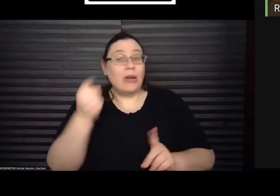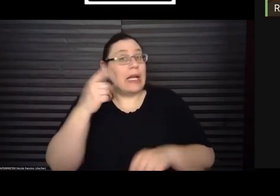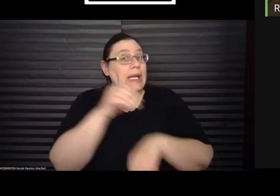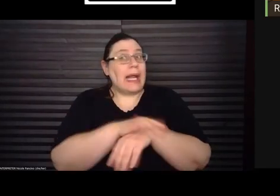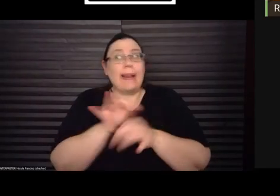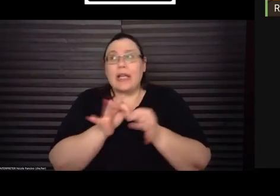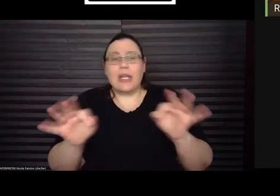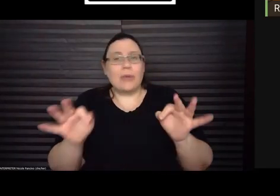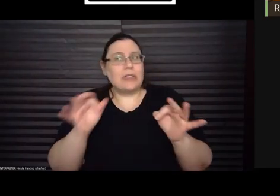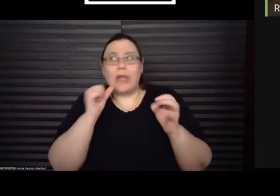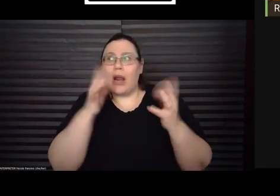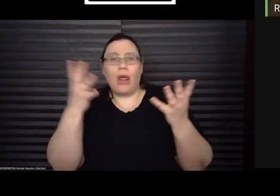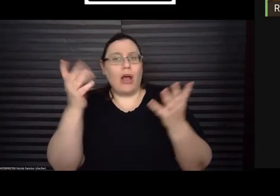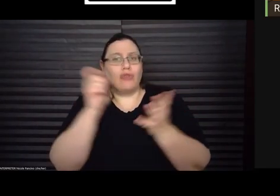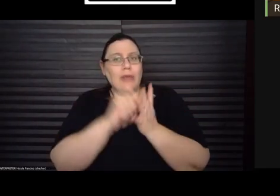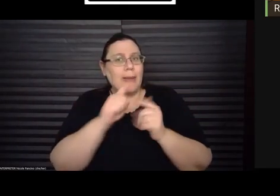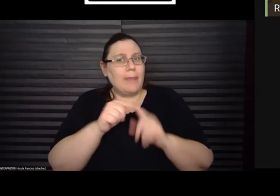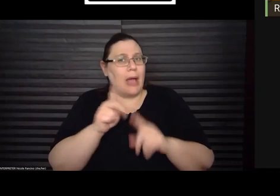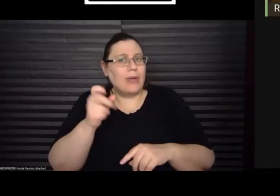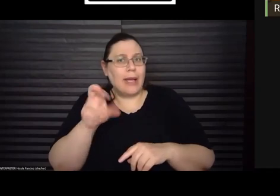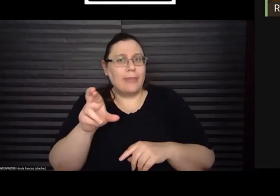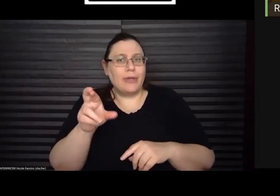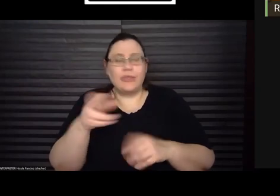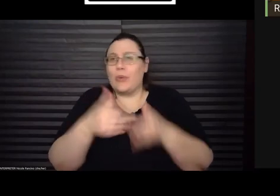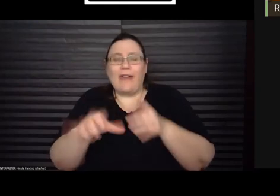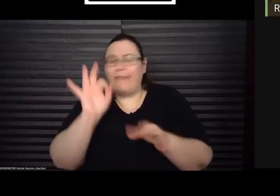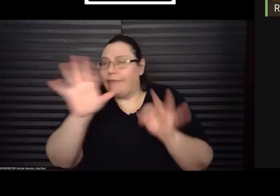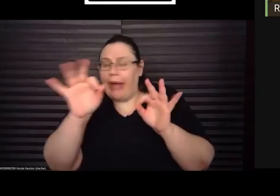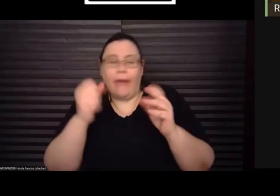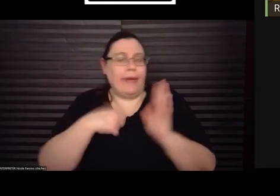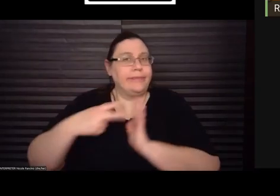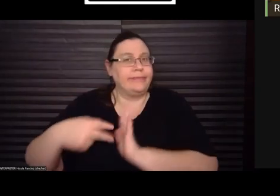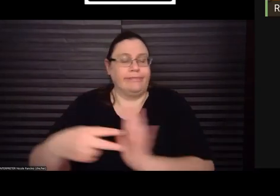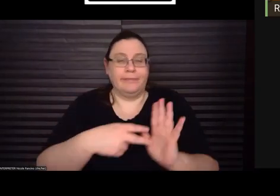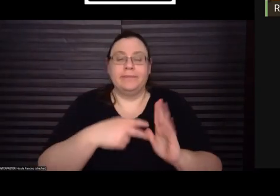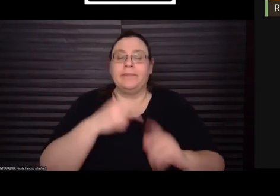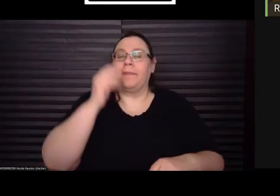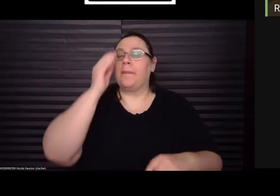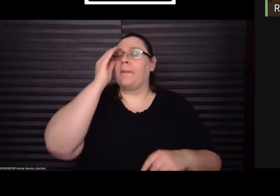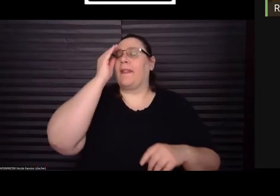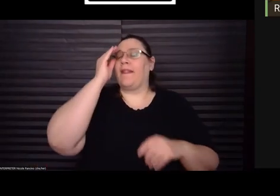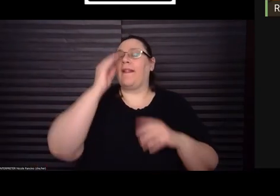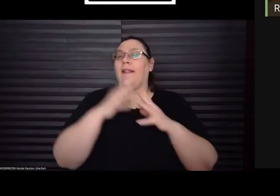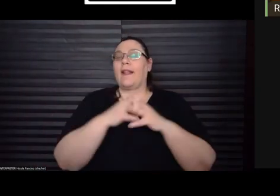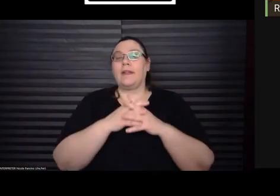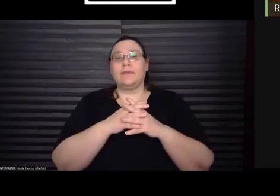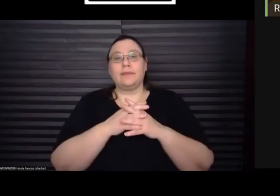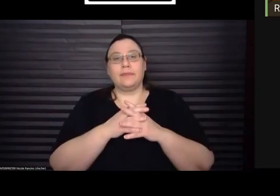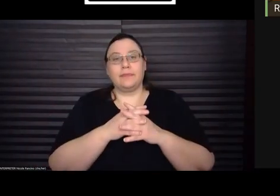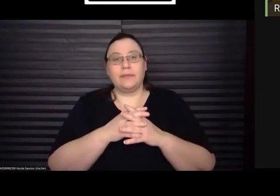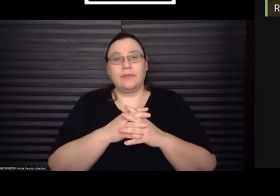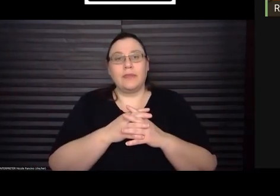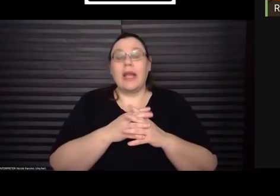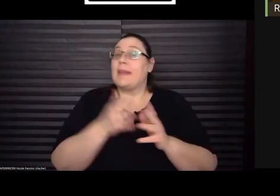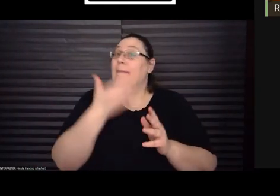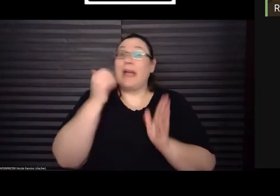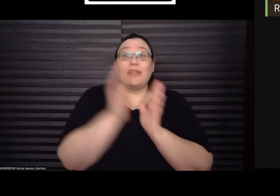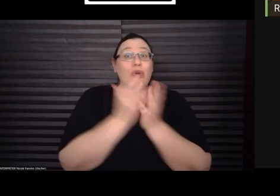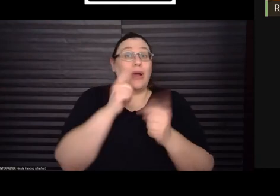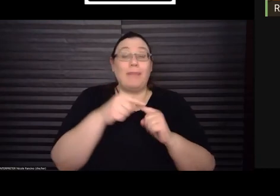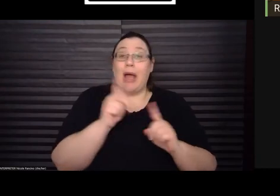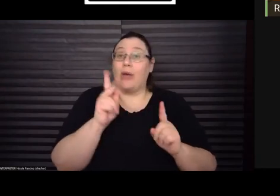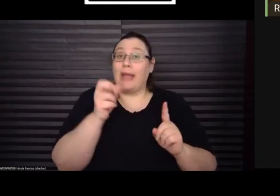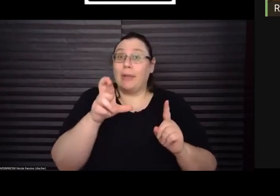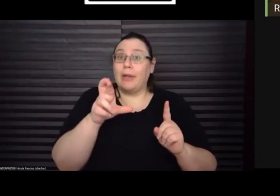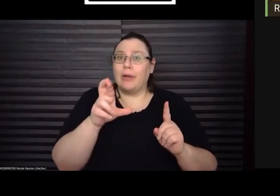much in the English language about for whatever reason. So I was reading anything I could find. And the best book about Kepler I